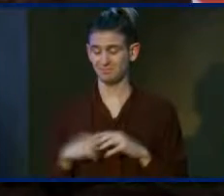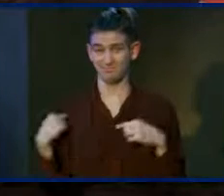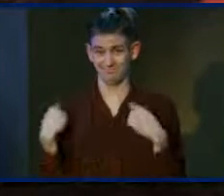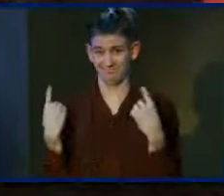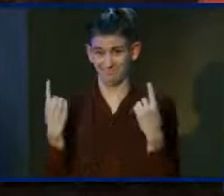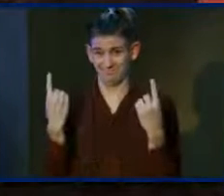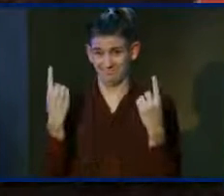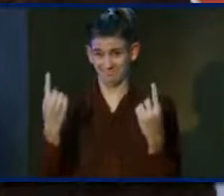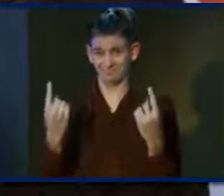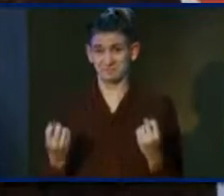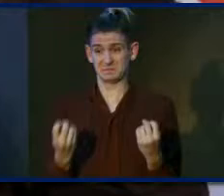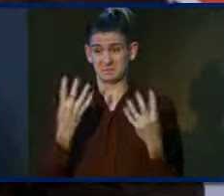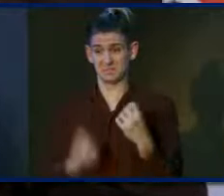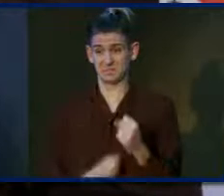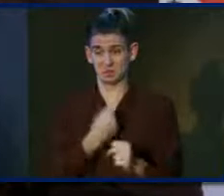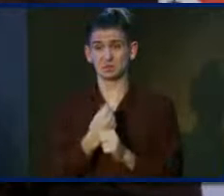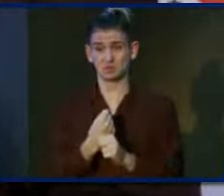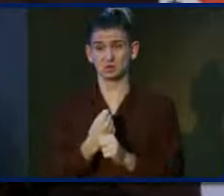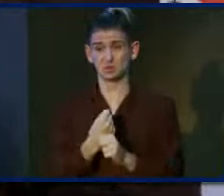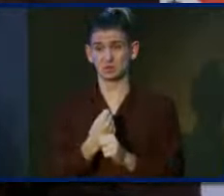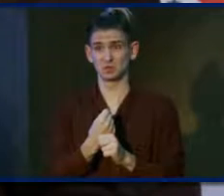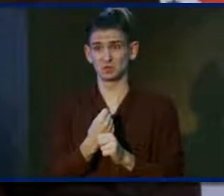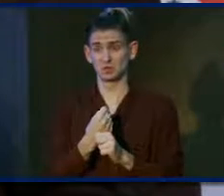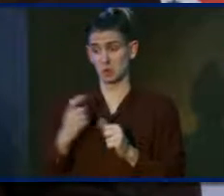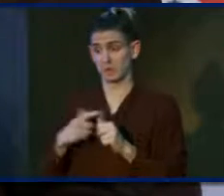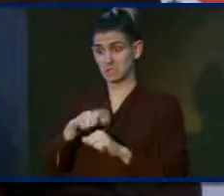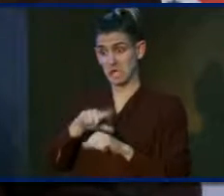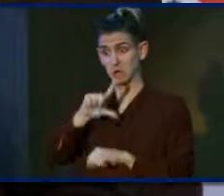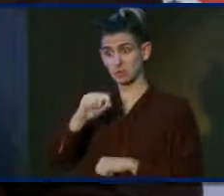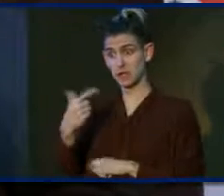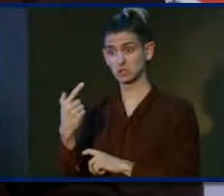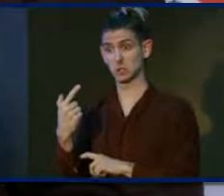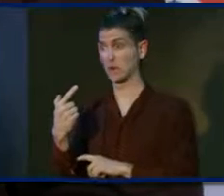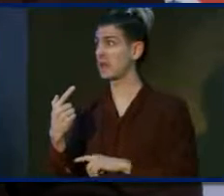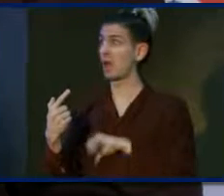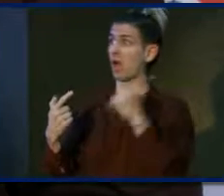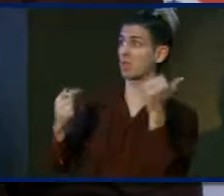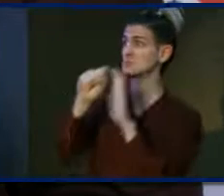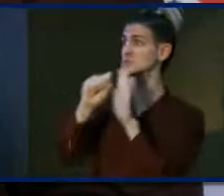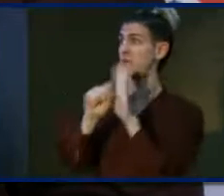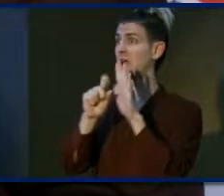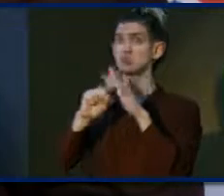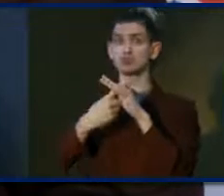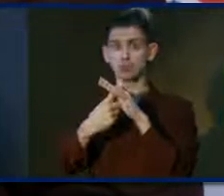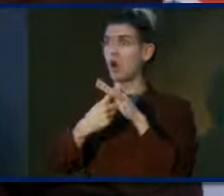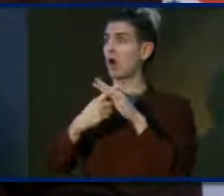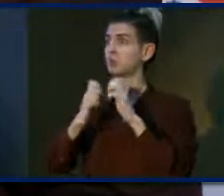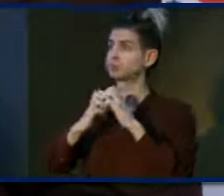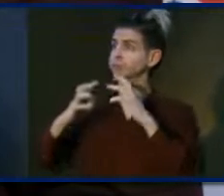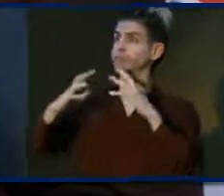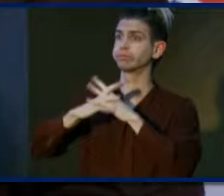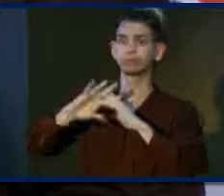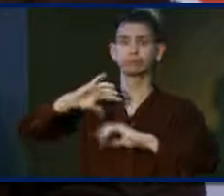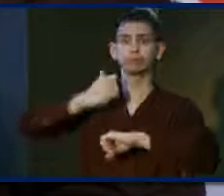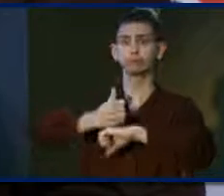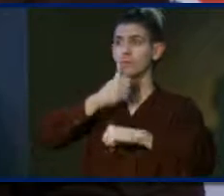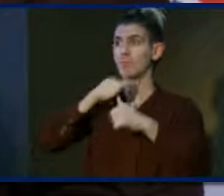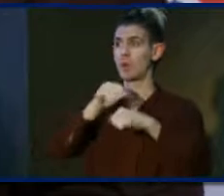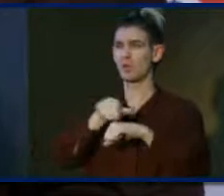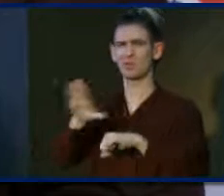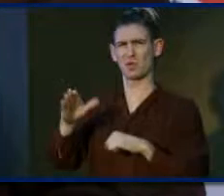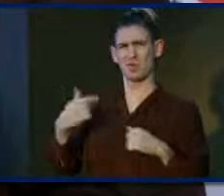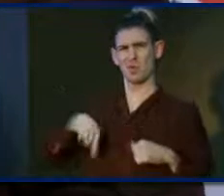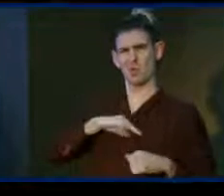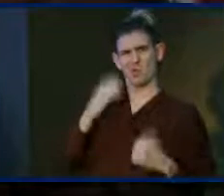what much of the country did for the first time in 2020 when it came to mail-in ballots. We have a lot of great rules and laws around